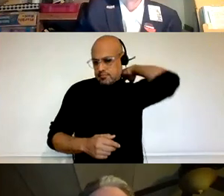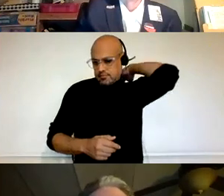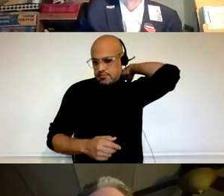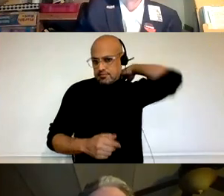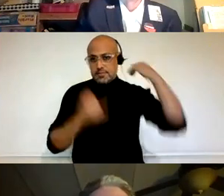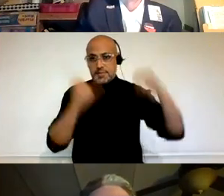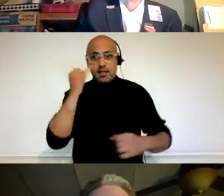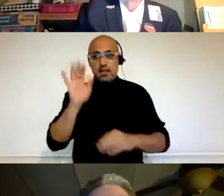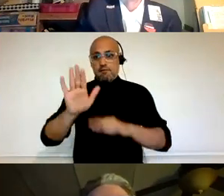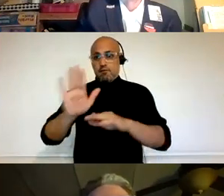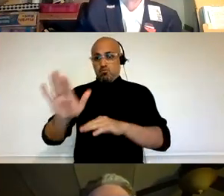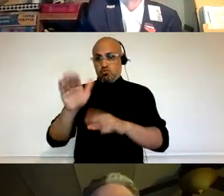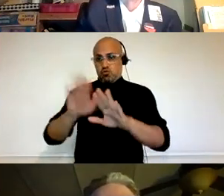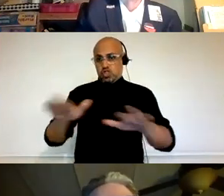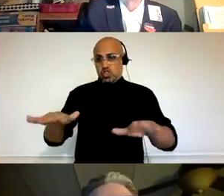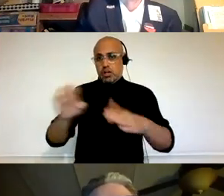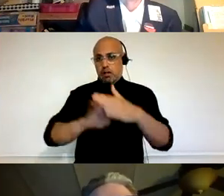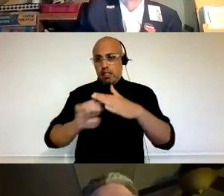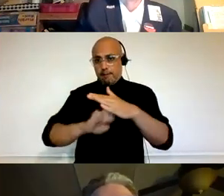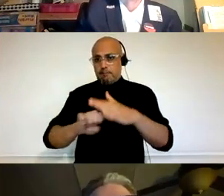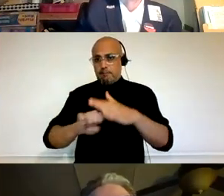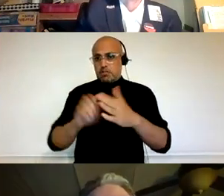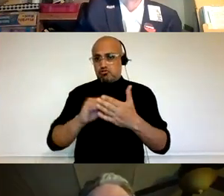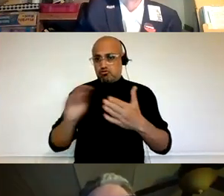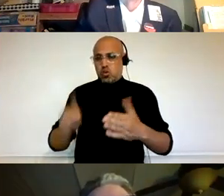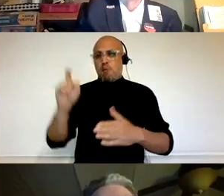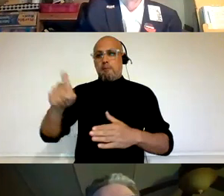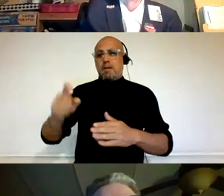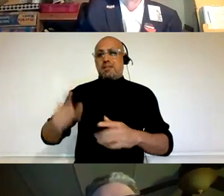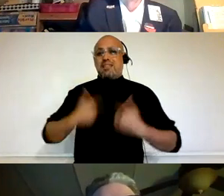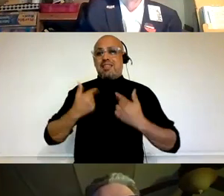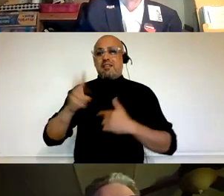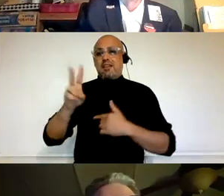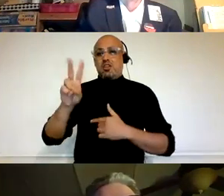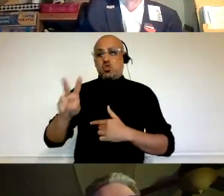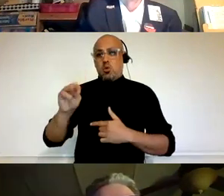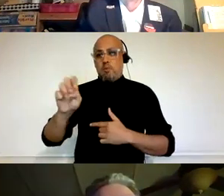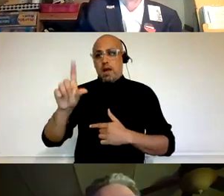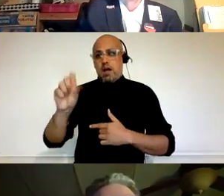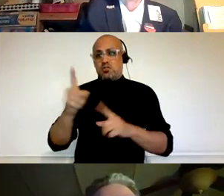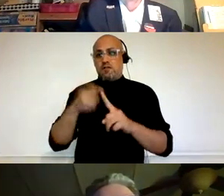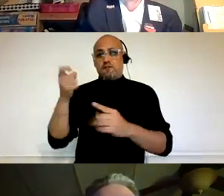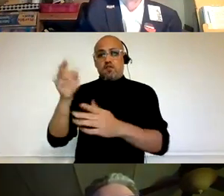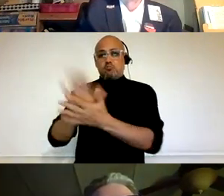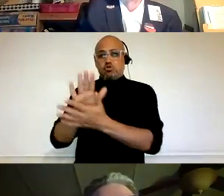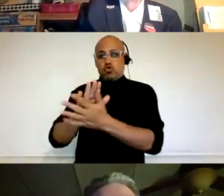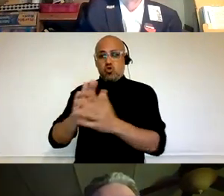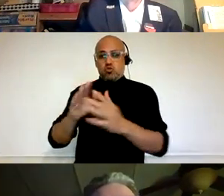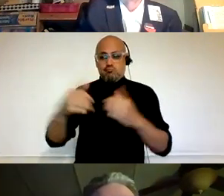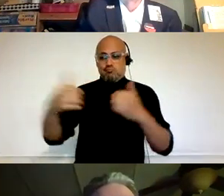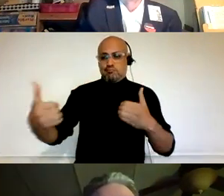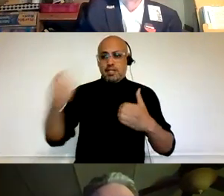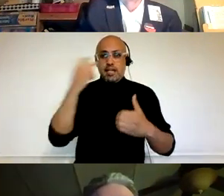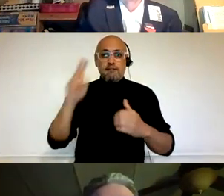is an elementary student, you must live 2 miles from your school of origin. And if you're a secondary